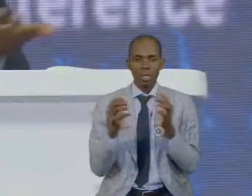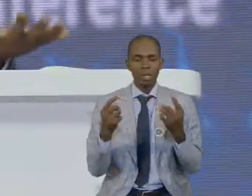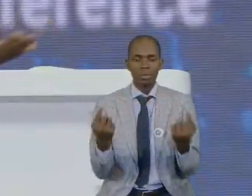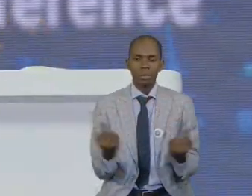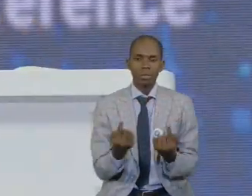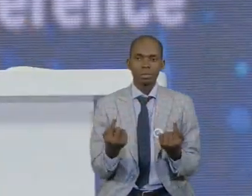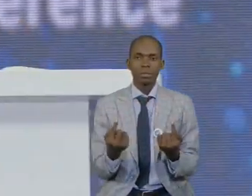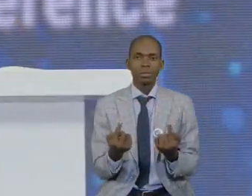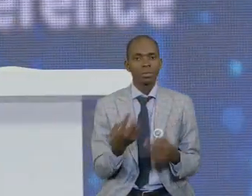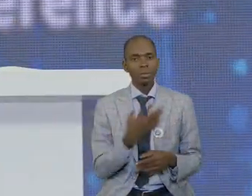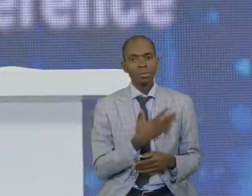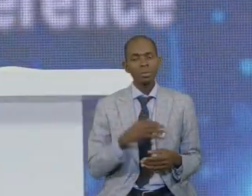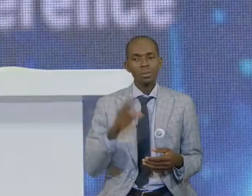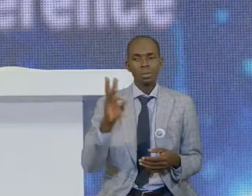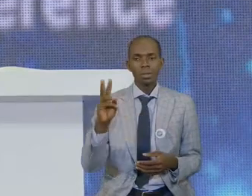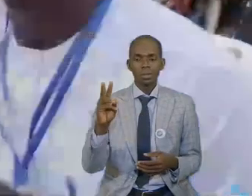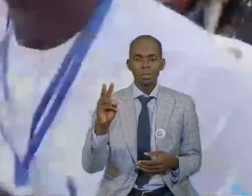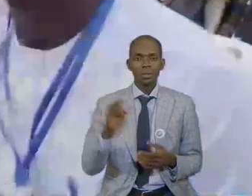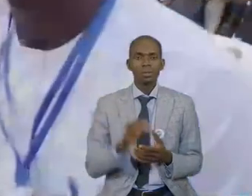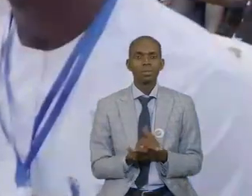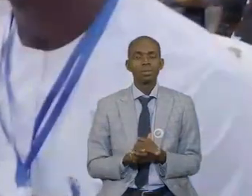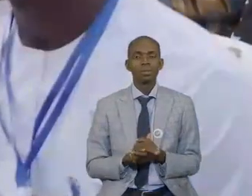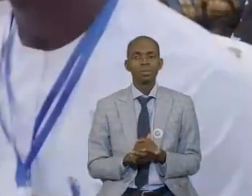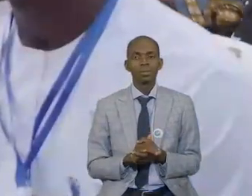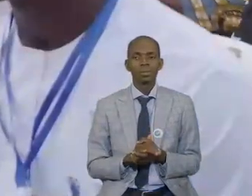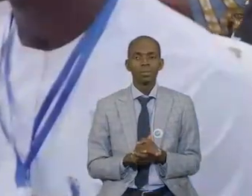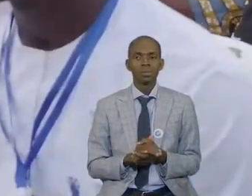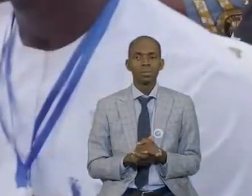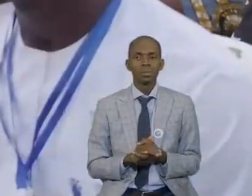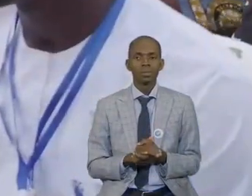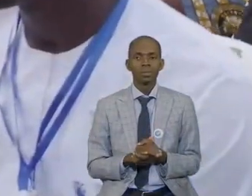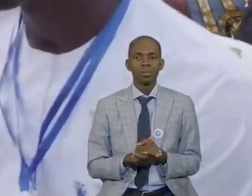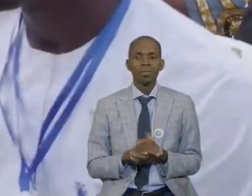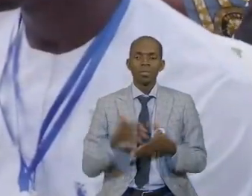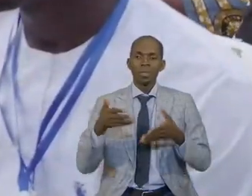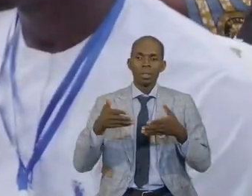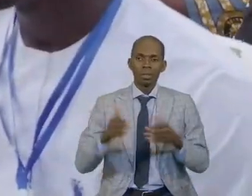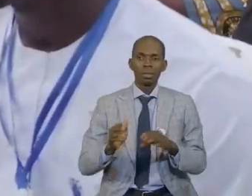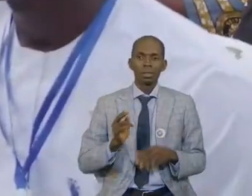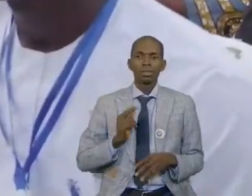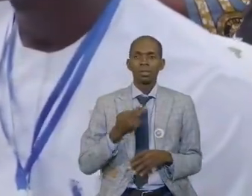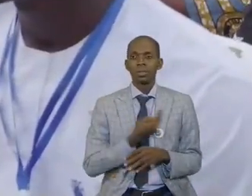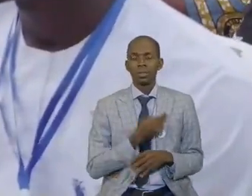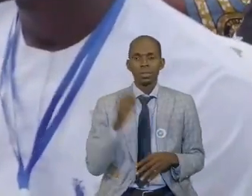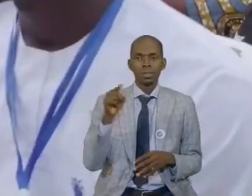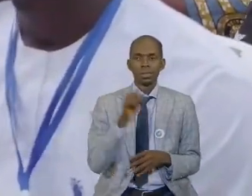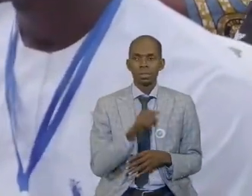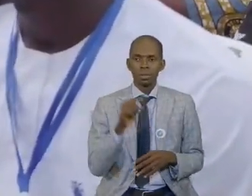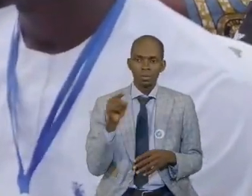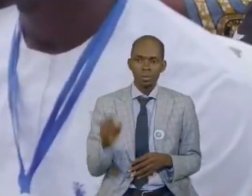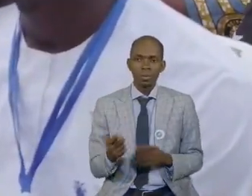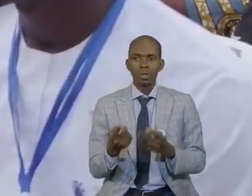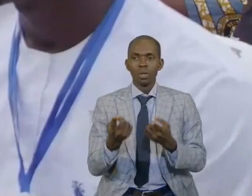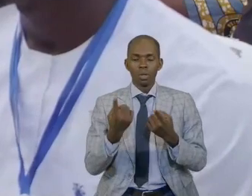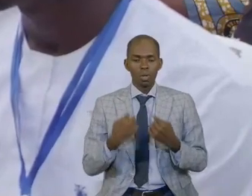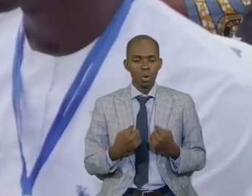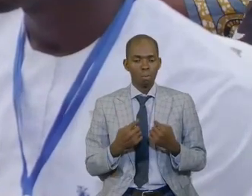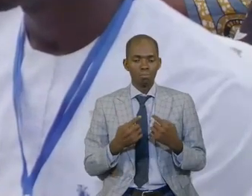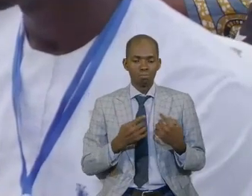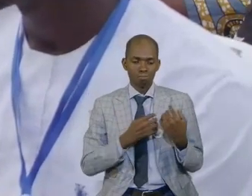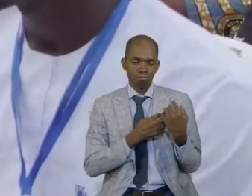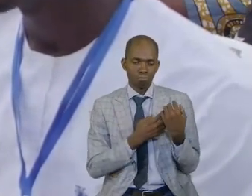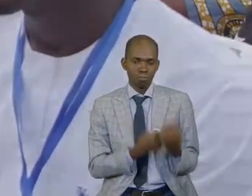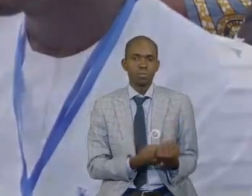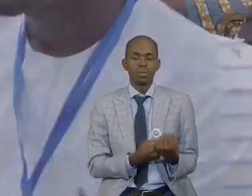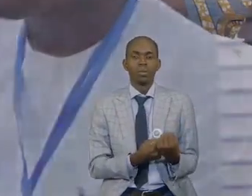And then in verse 16, let us therefore come boldly.